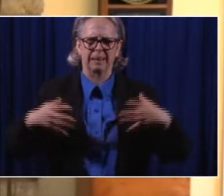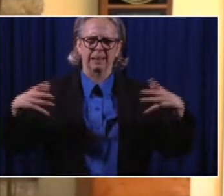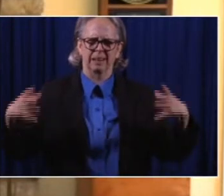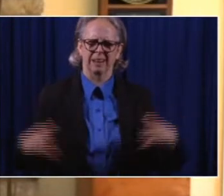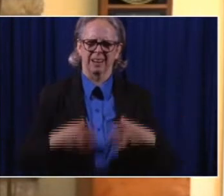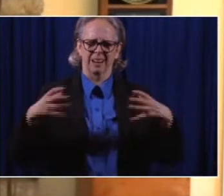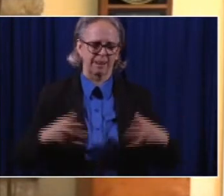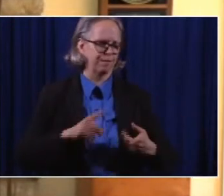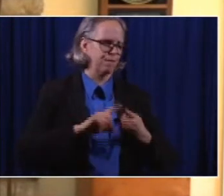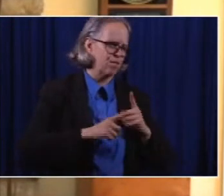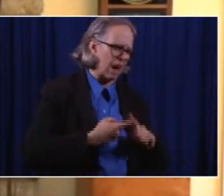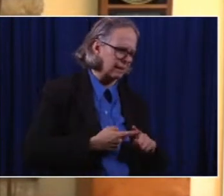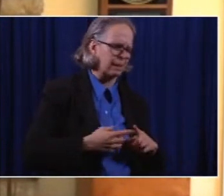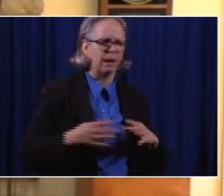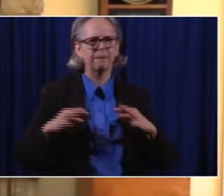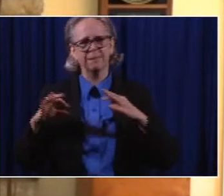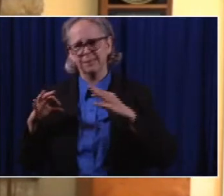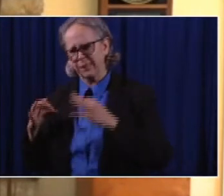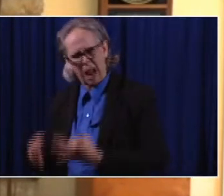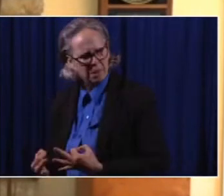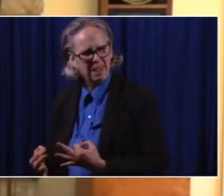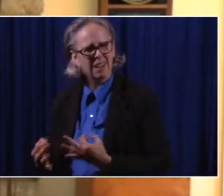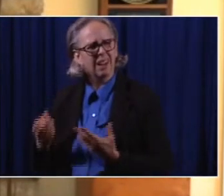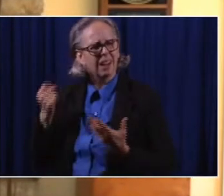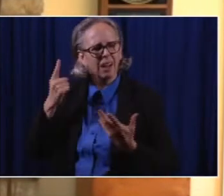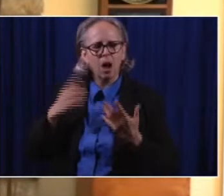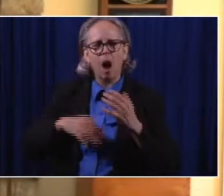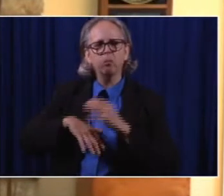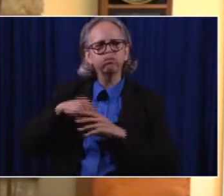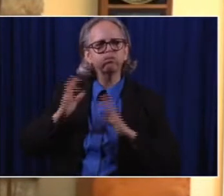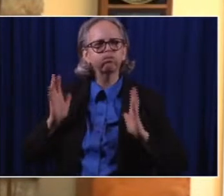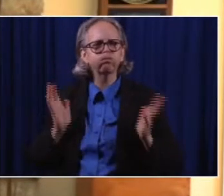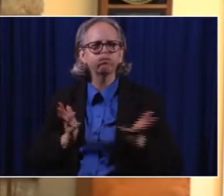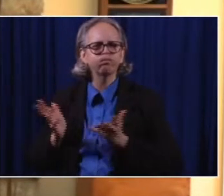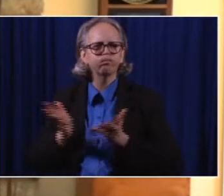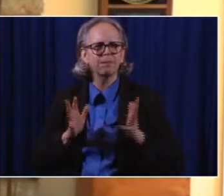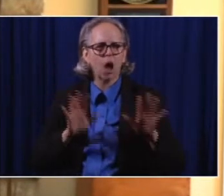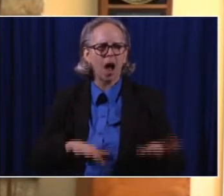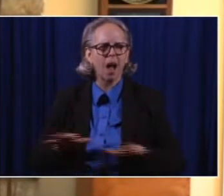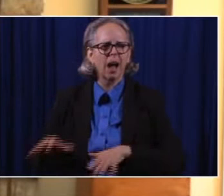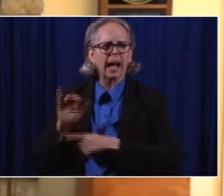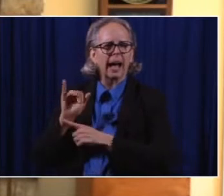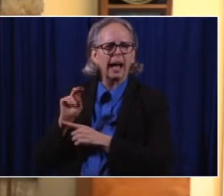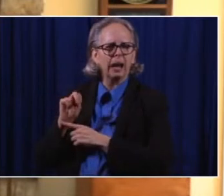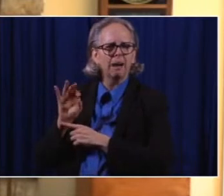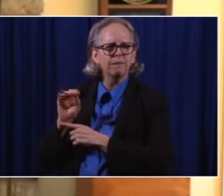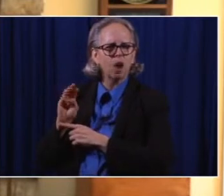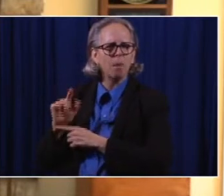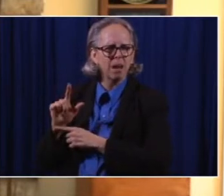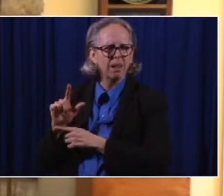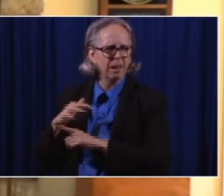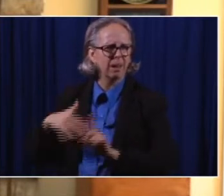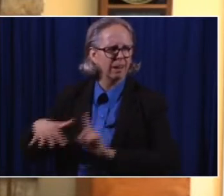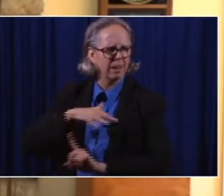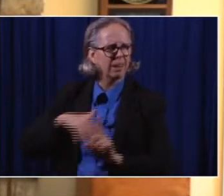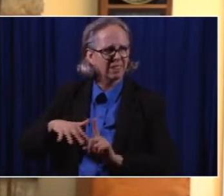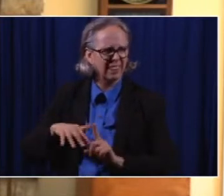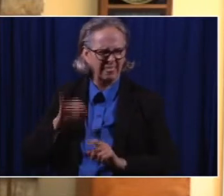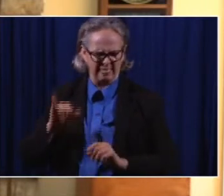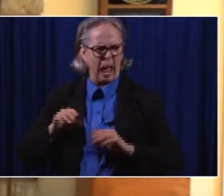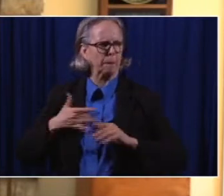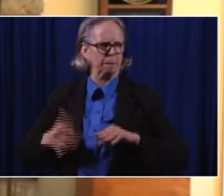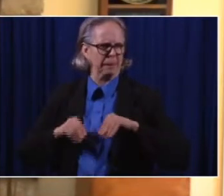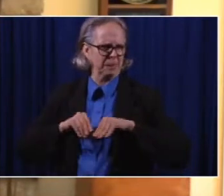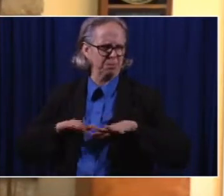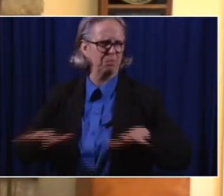people with family, people who are, when they're with others that they're close to, they let their